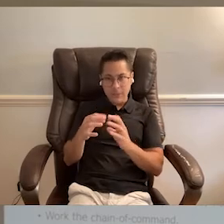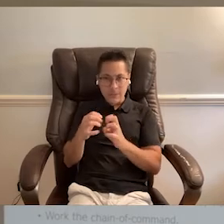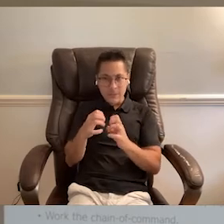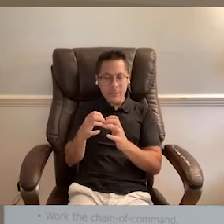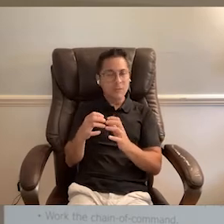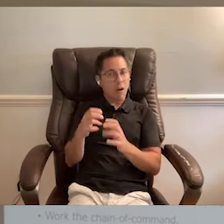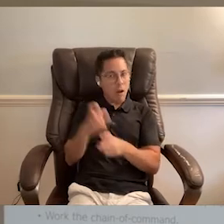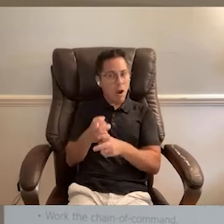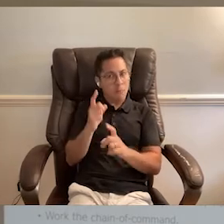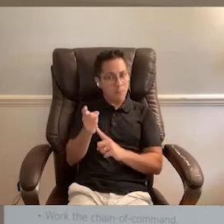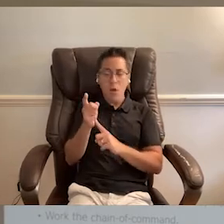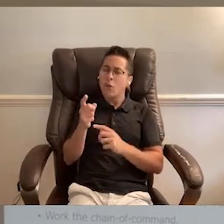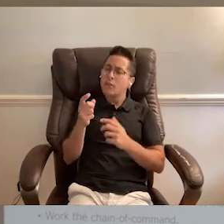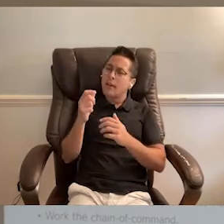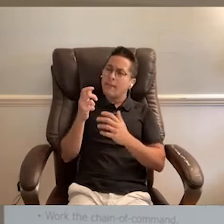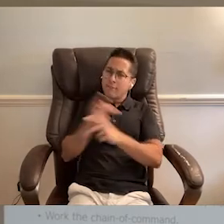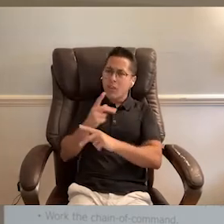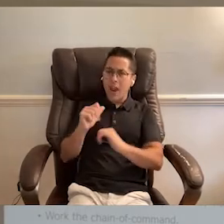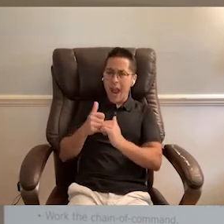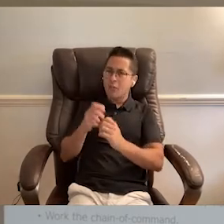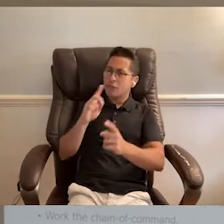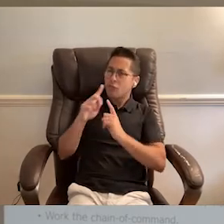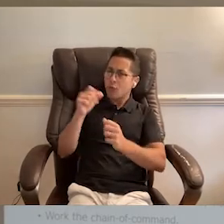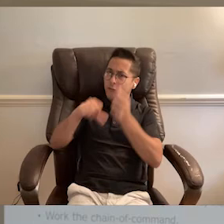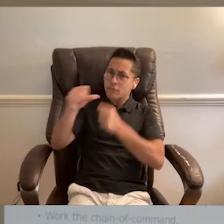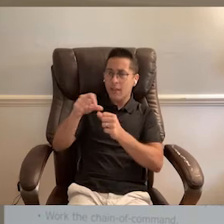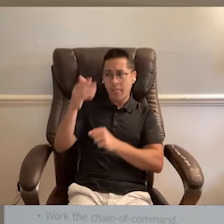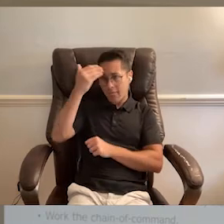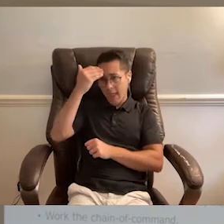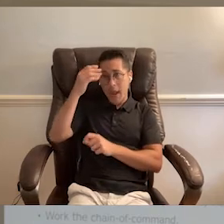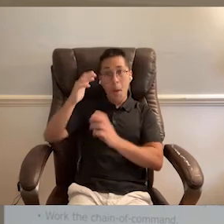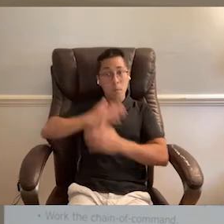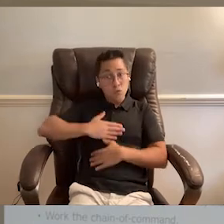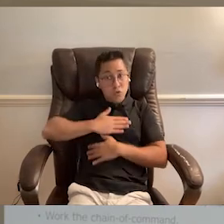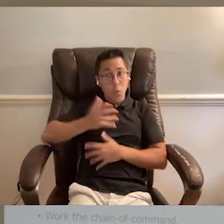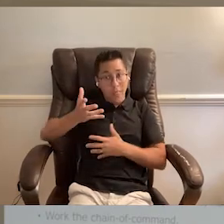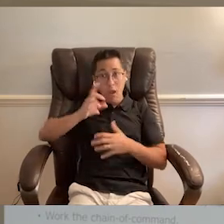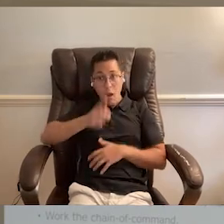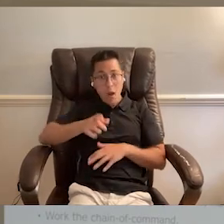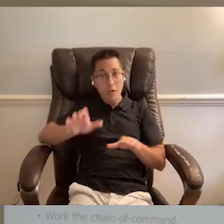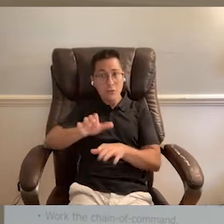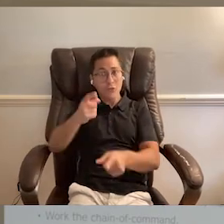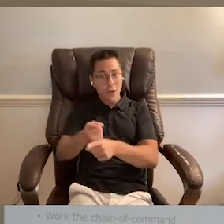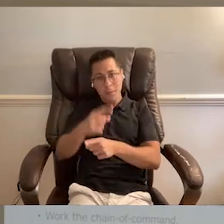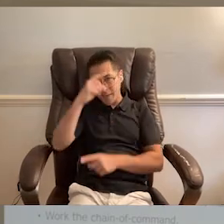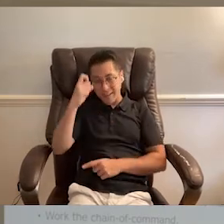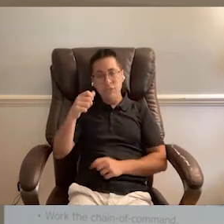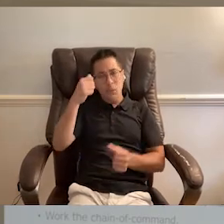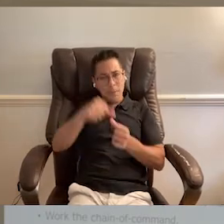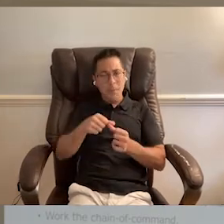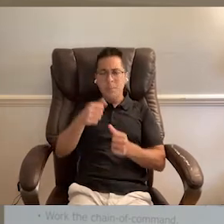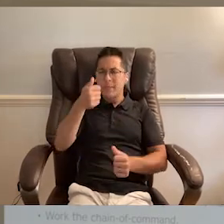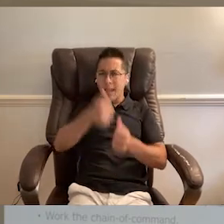each other, that they know you appreciate what they are doing right. Because remembering that every single person is human,